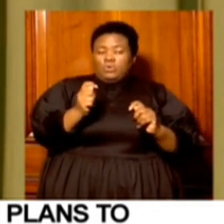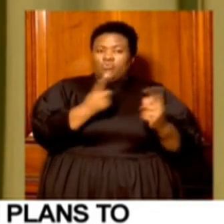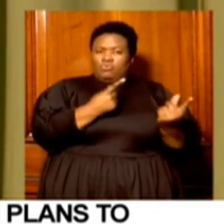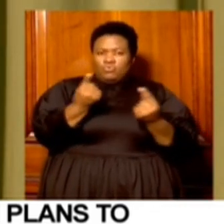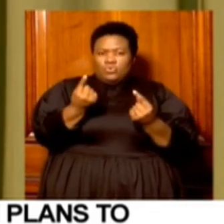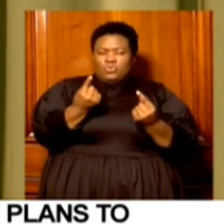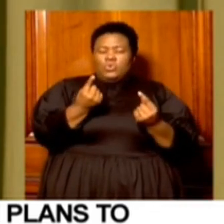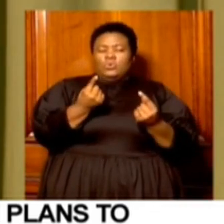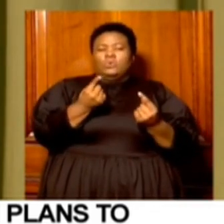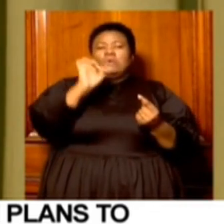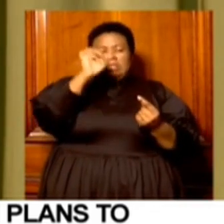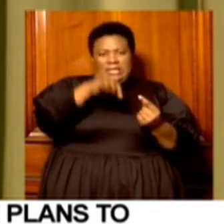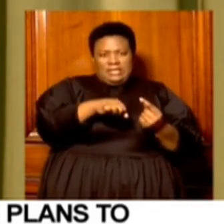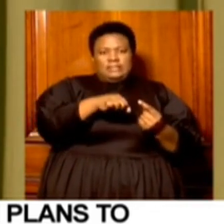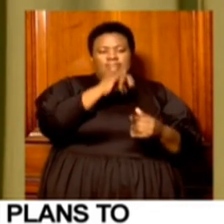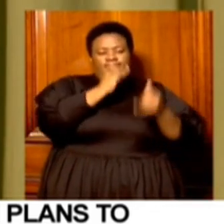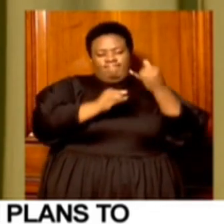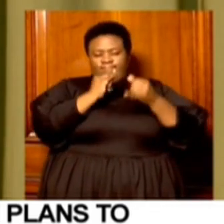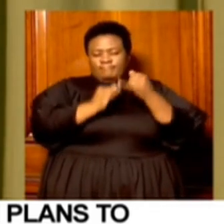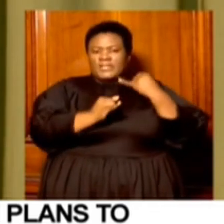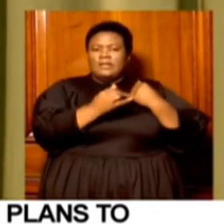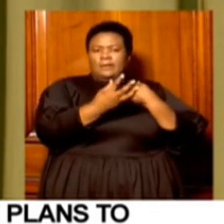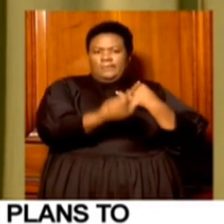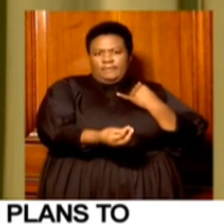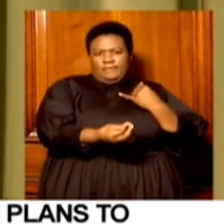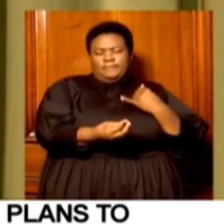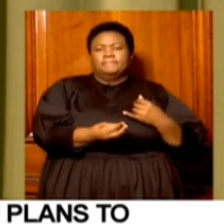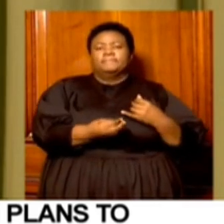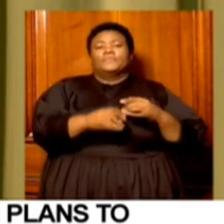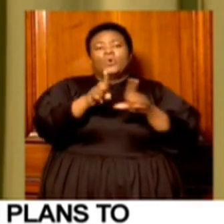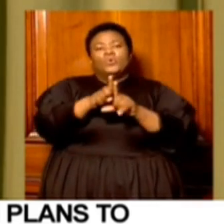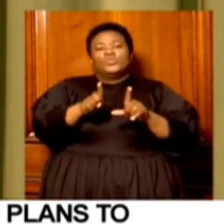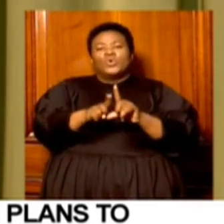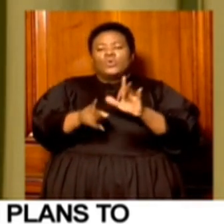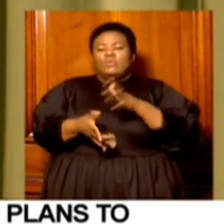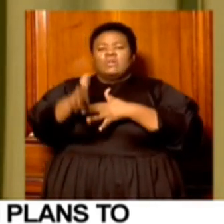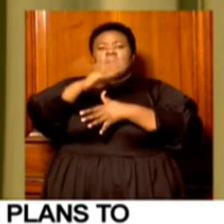6 or so priority areas in this